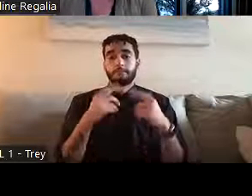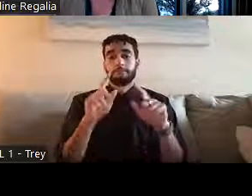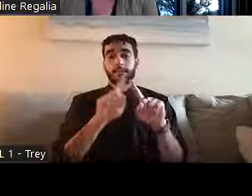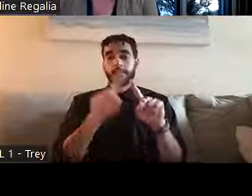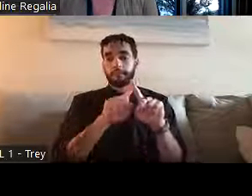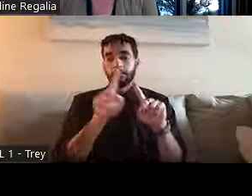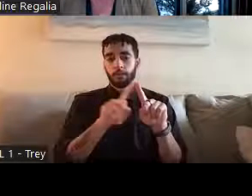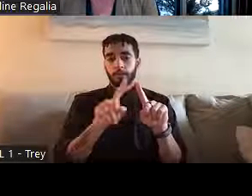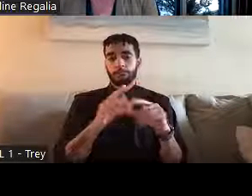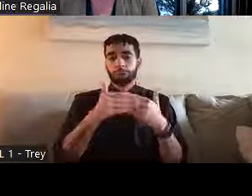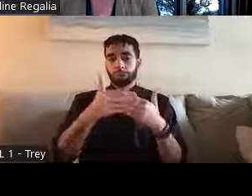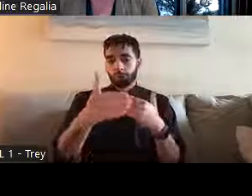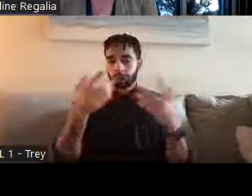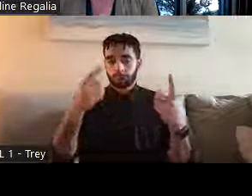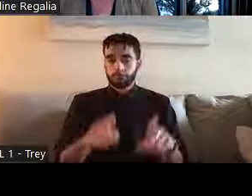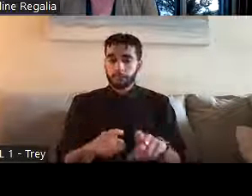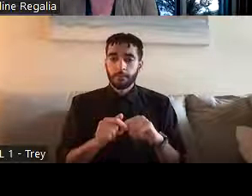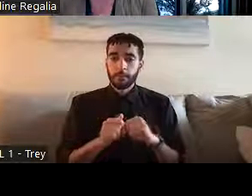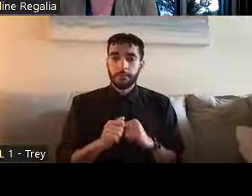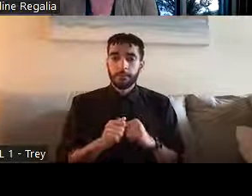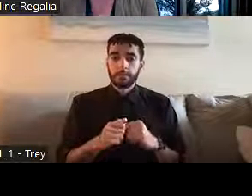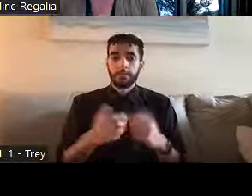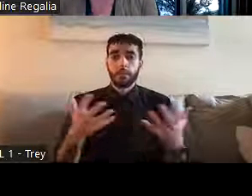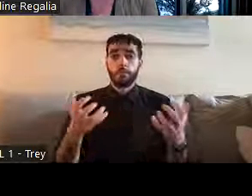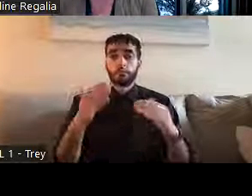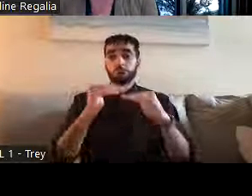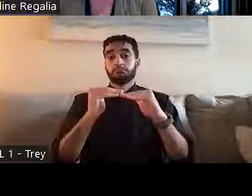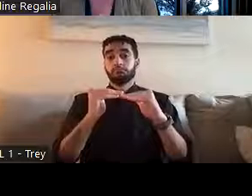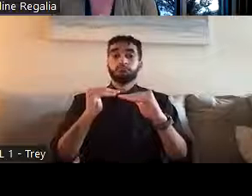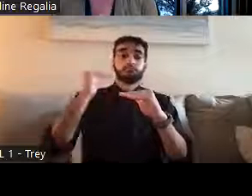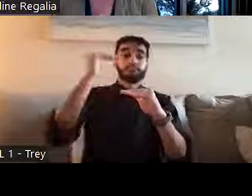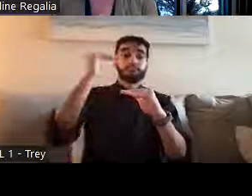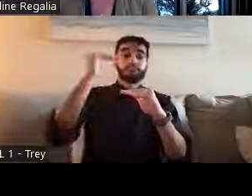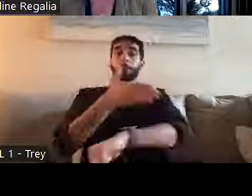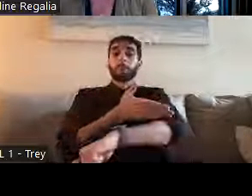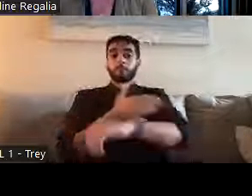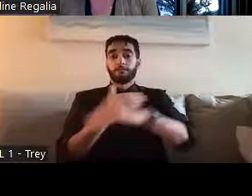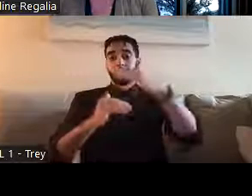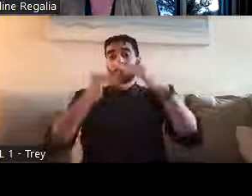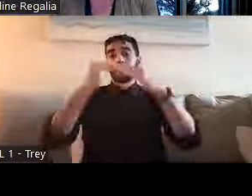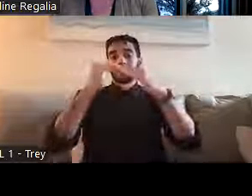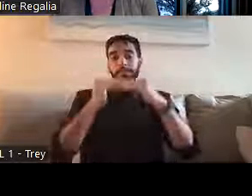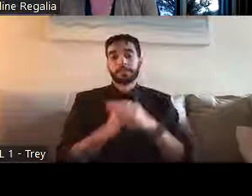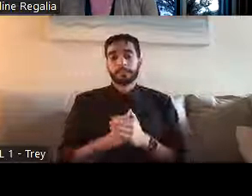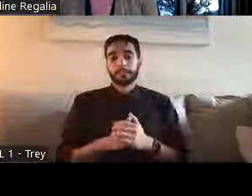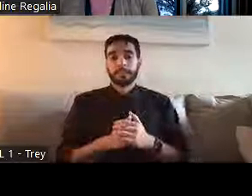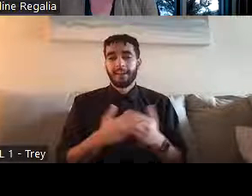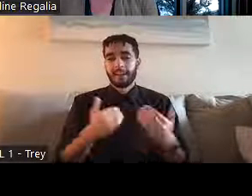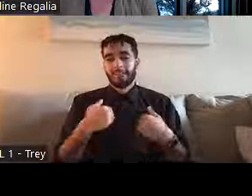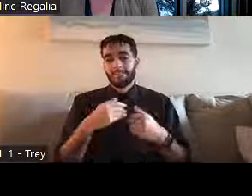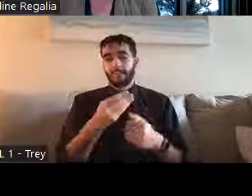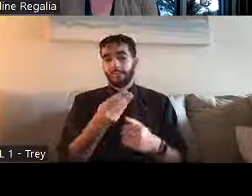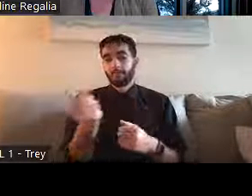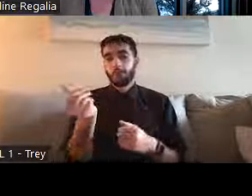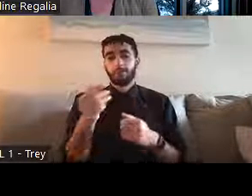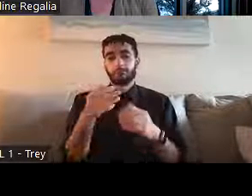at centers to increase our own capacity about what we felt we needed in our community. So these are some of the examples: expanding